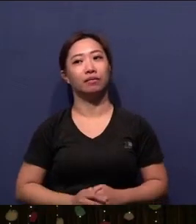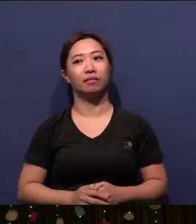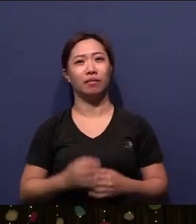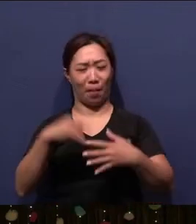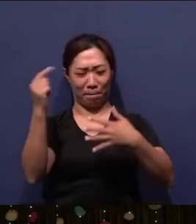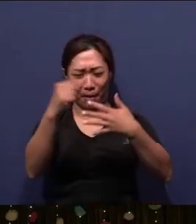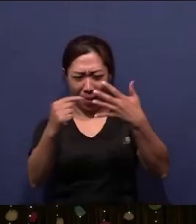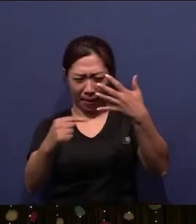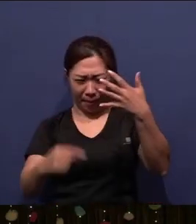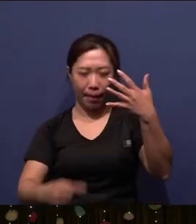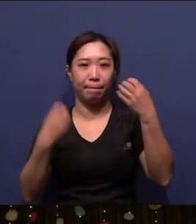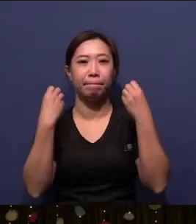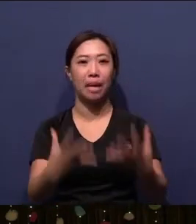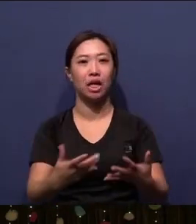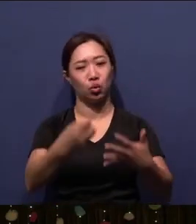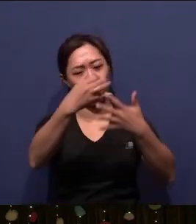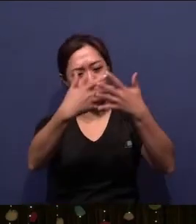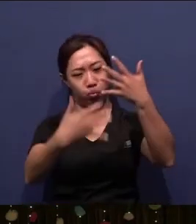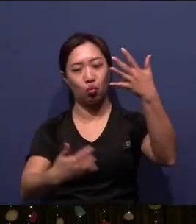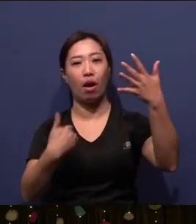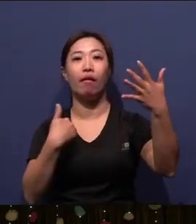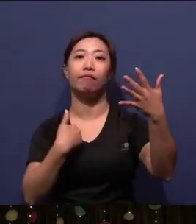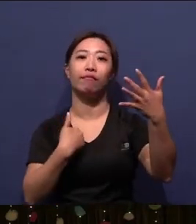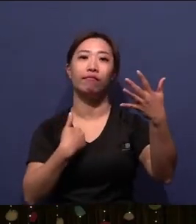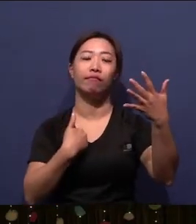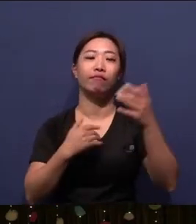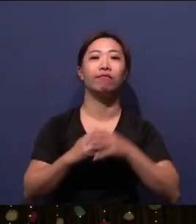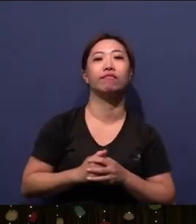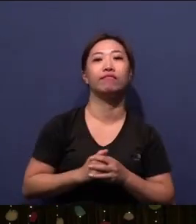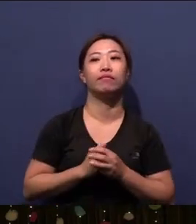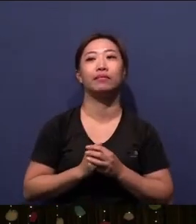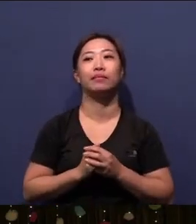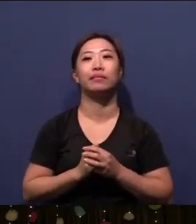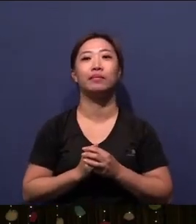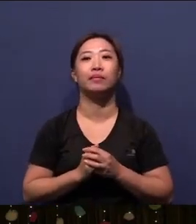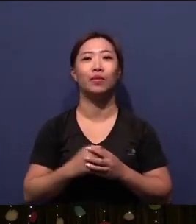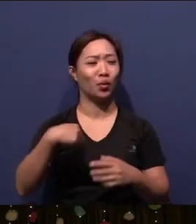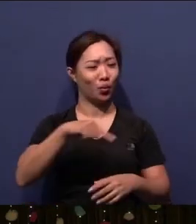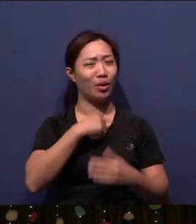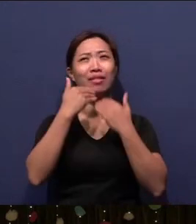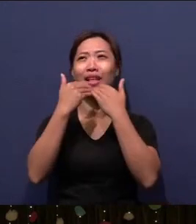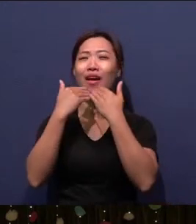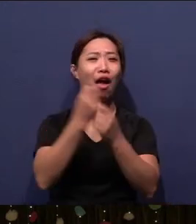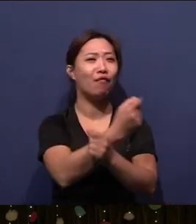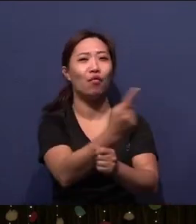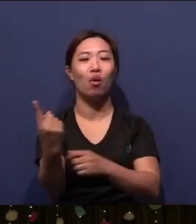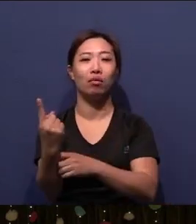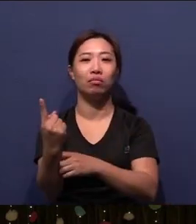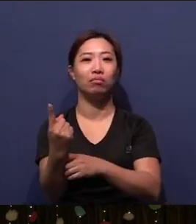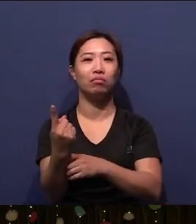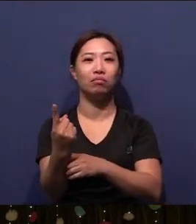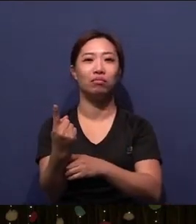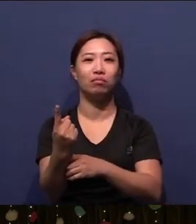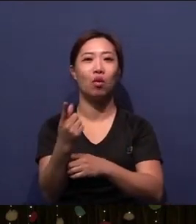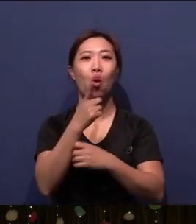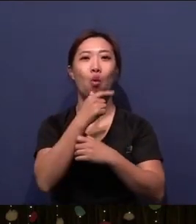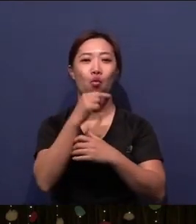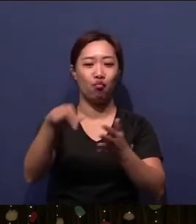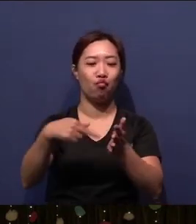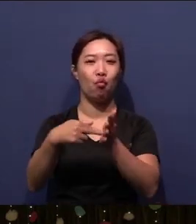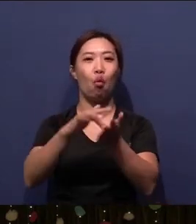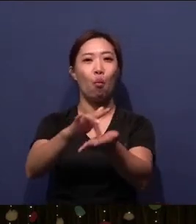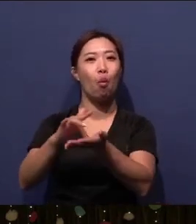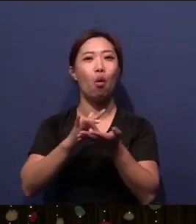on with different, and all of us know different things. And we are very grateful for every single one of these role models who